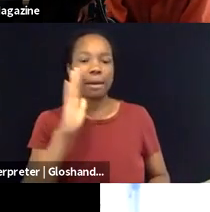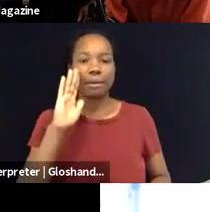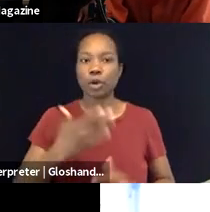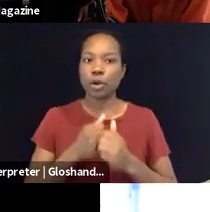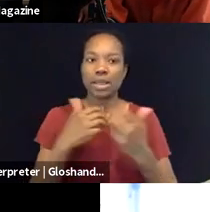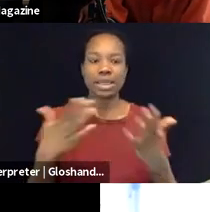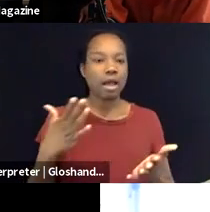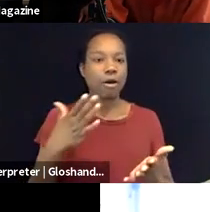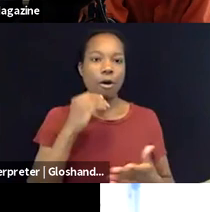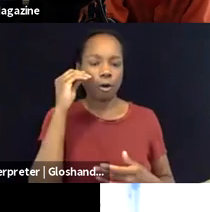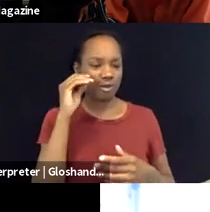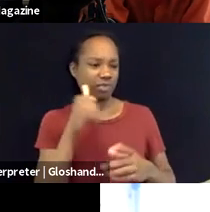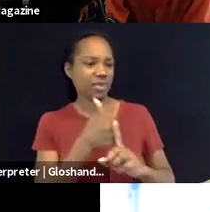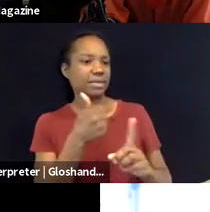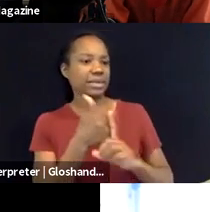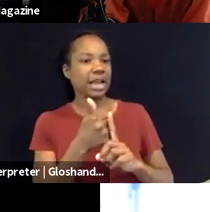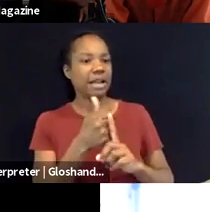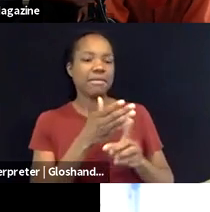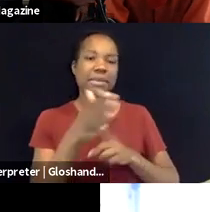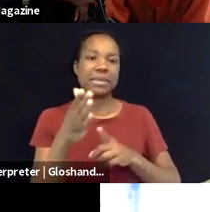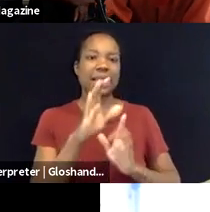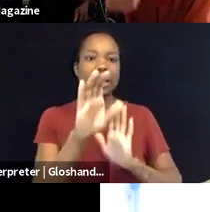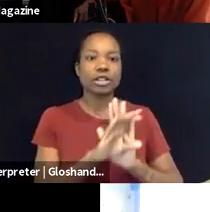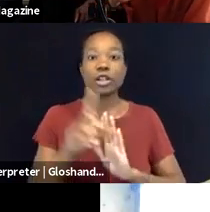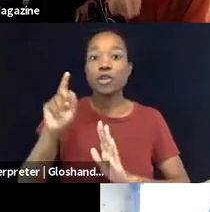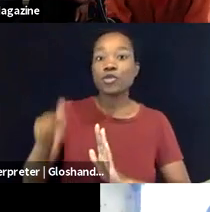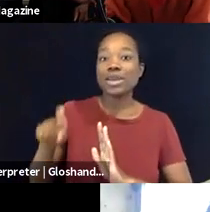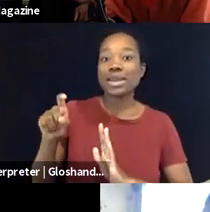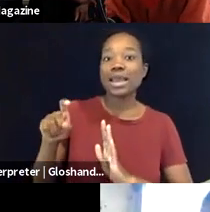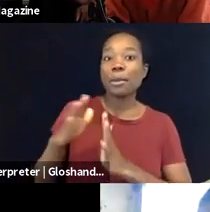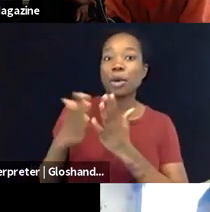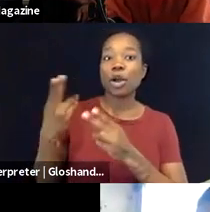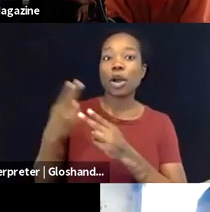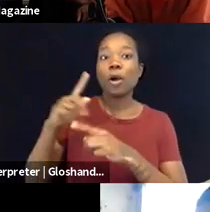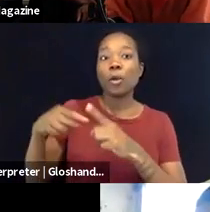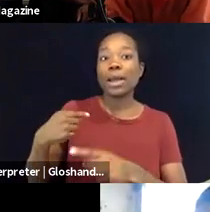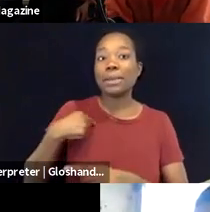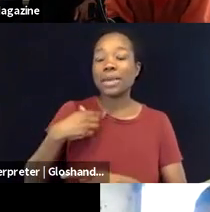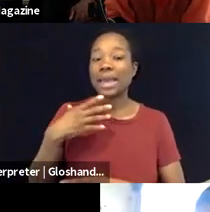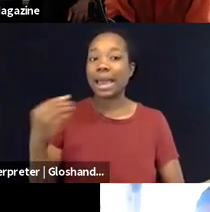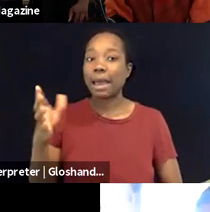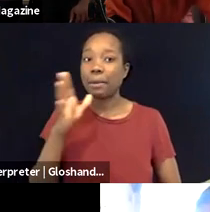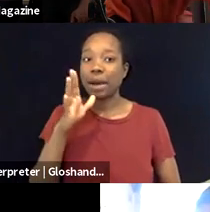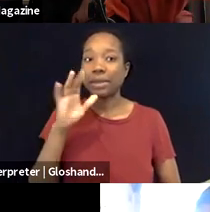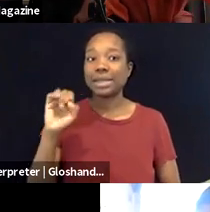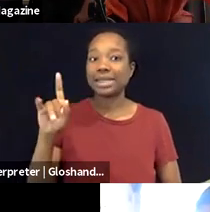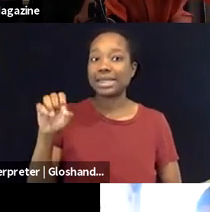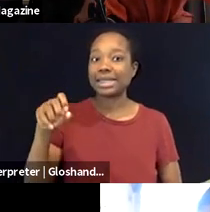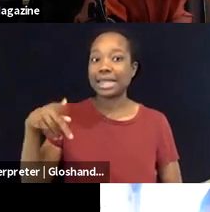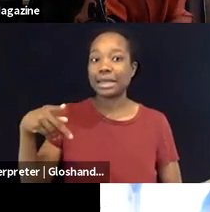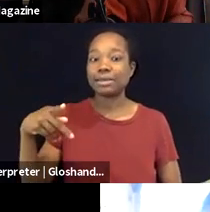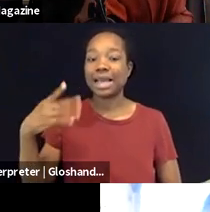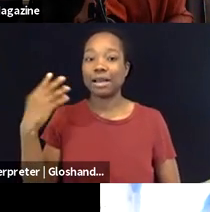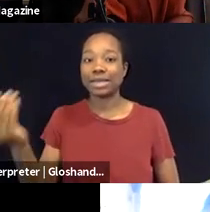of When Me and Mama Slept Outside. Ashe, and also Unwritten Law by D. Allen. And then we also